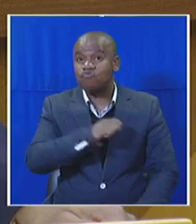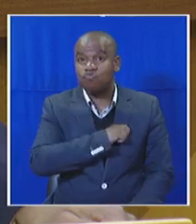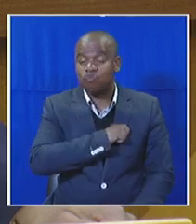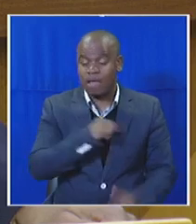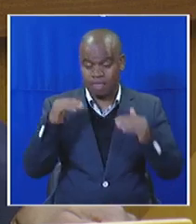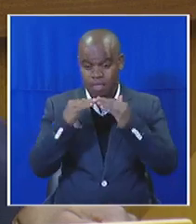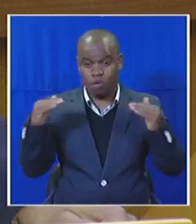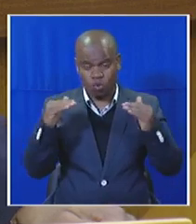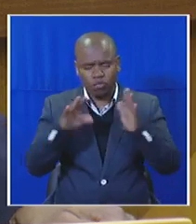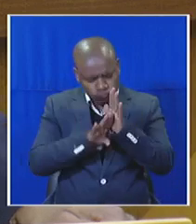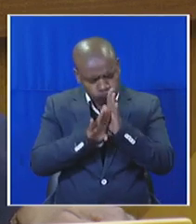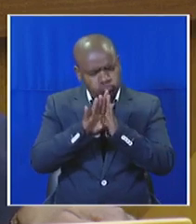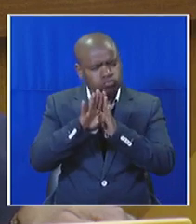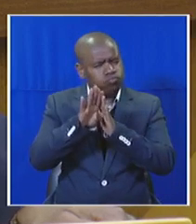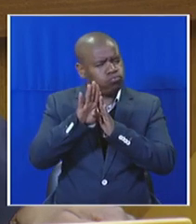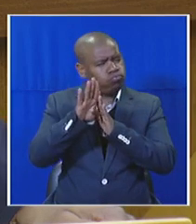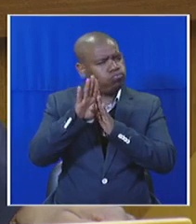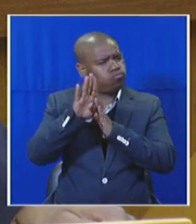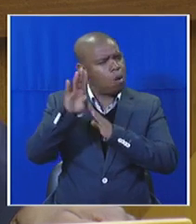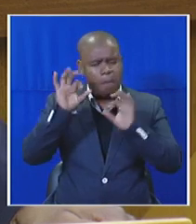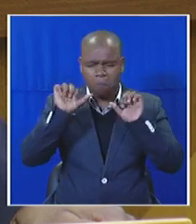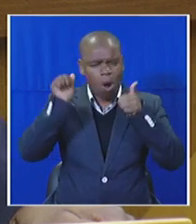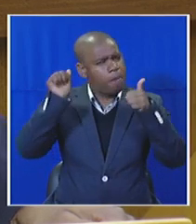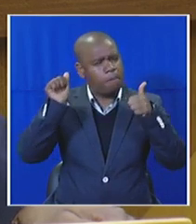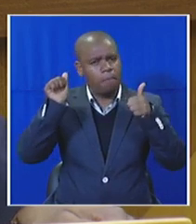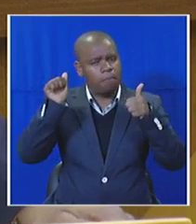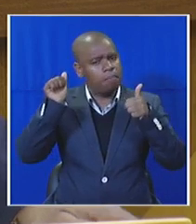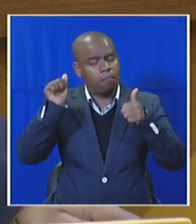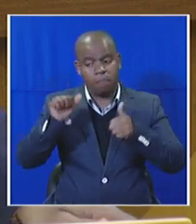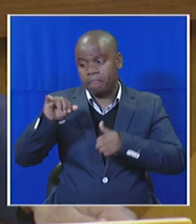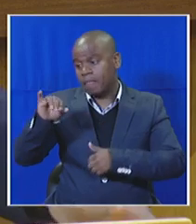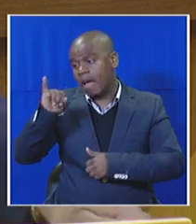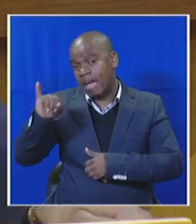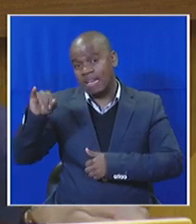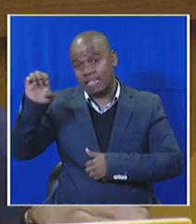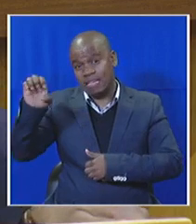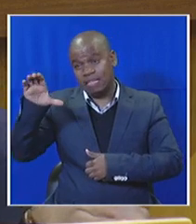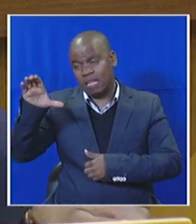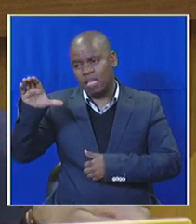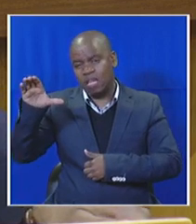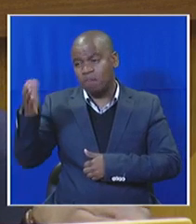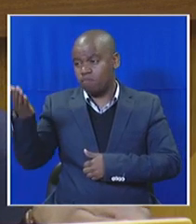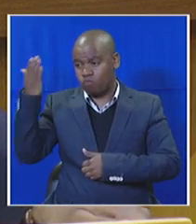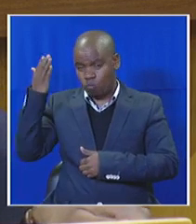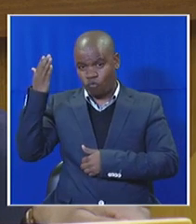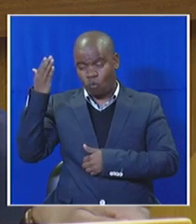In the IEC, we have heard Sheila Cameron, National Party.